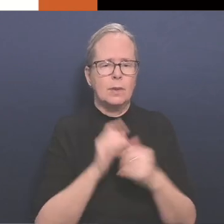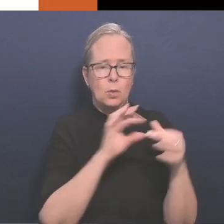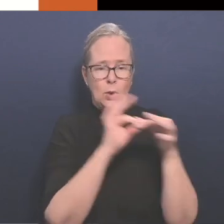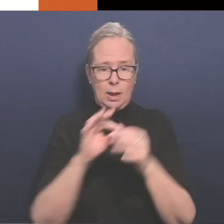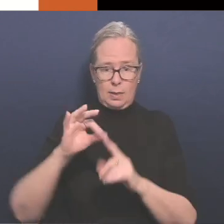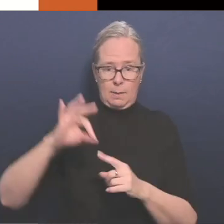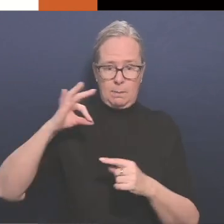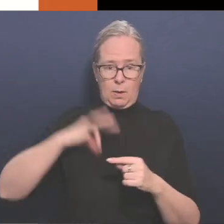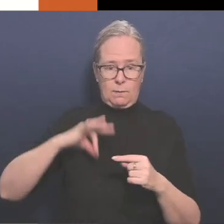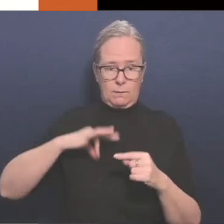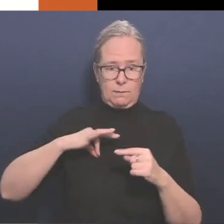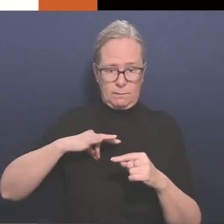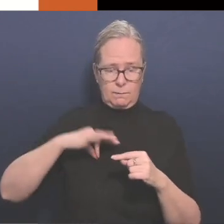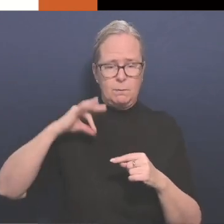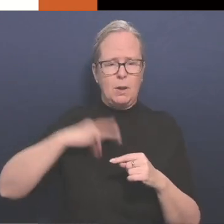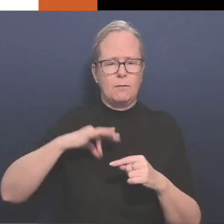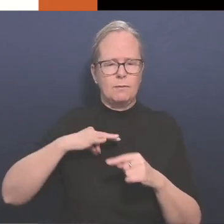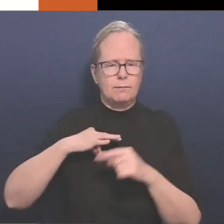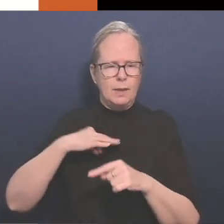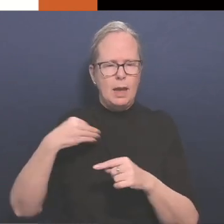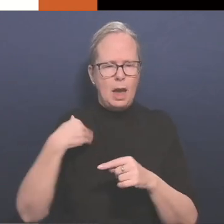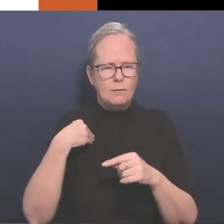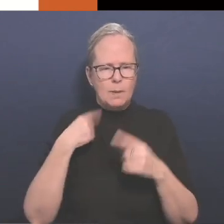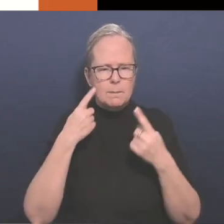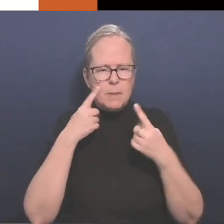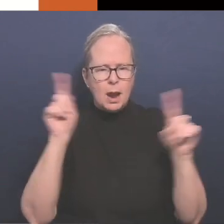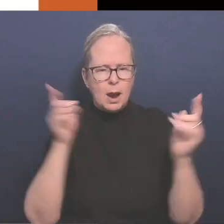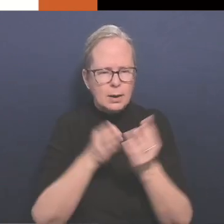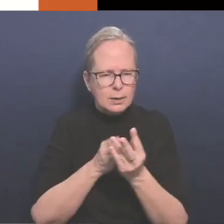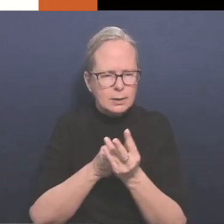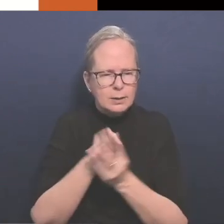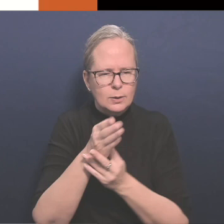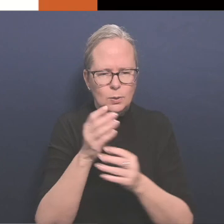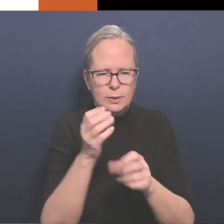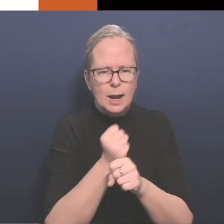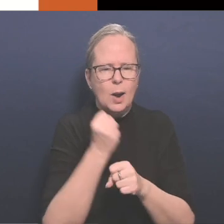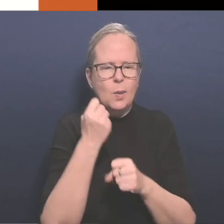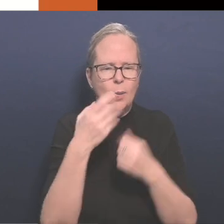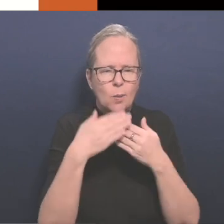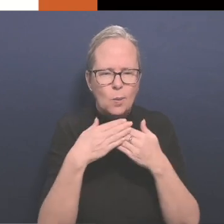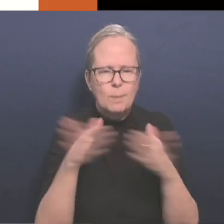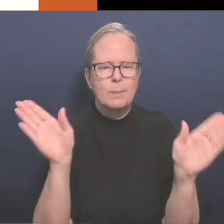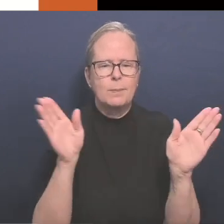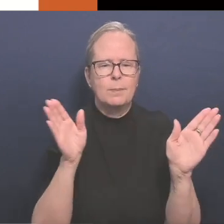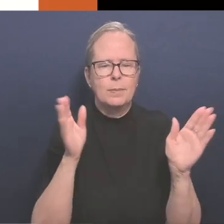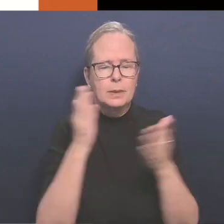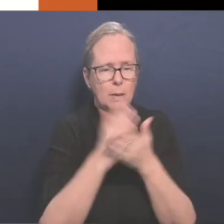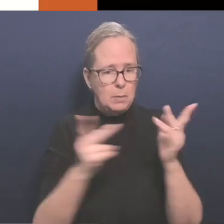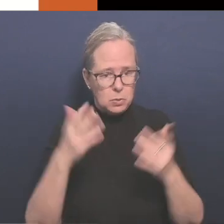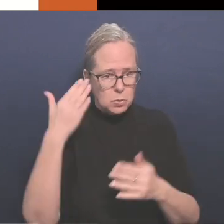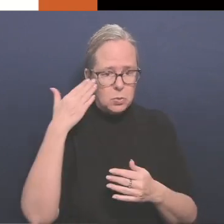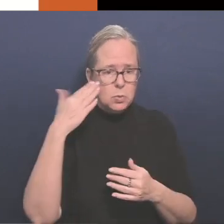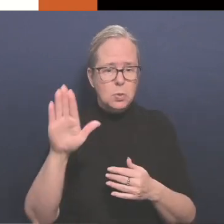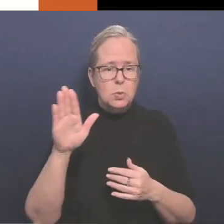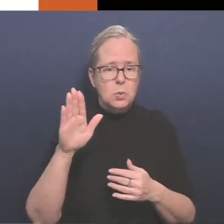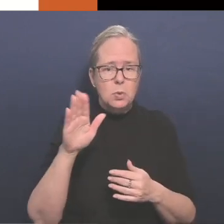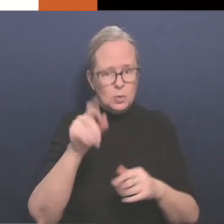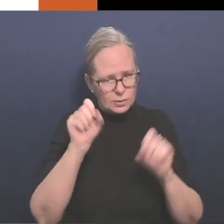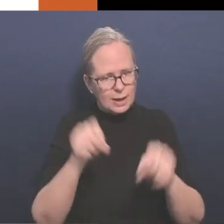taxes. She's worried about paying her rent and bills and may need childcare if in the future she's able to find full-time